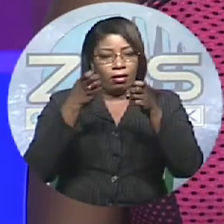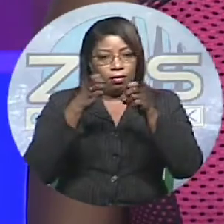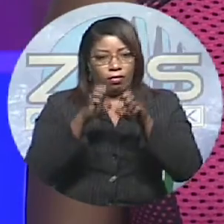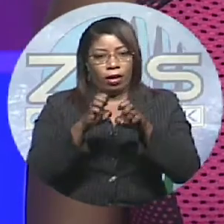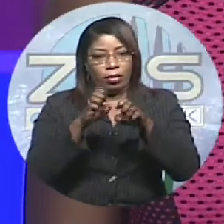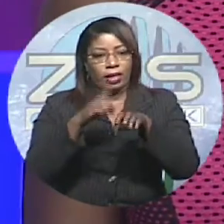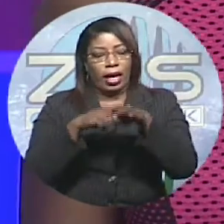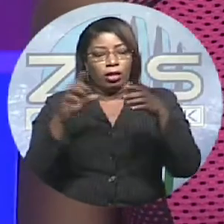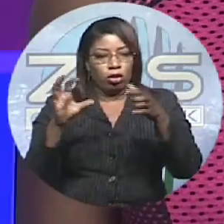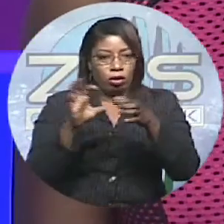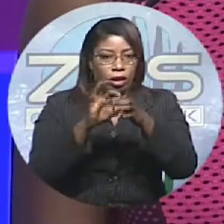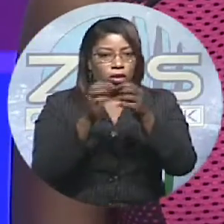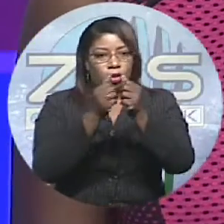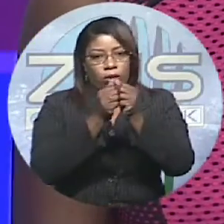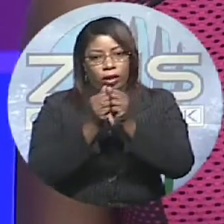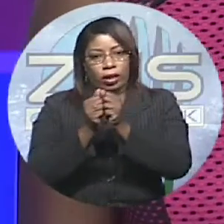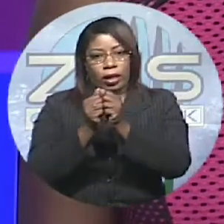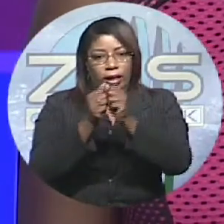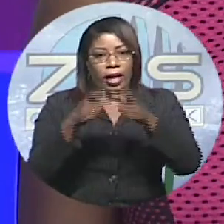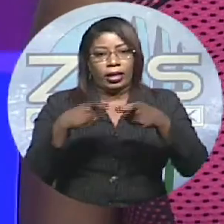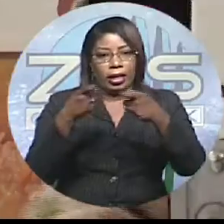to unite and give back.